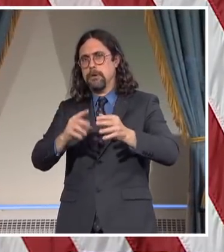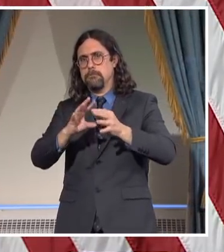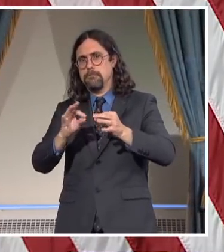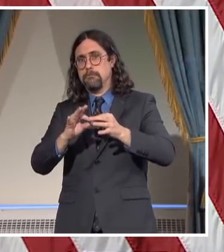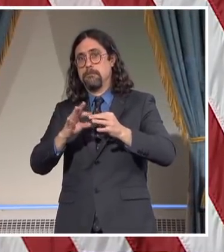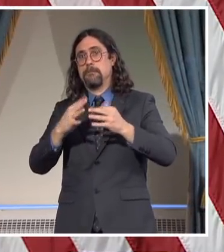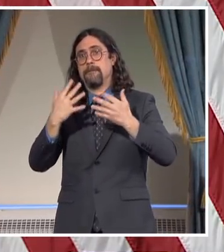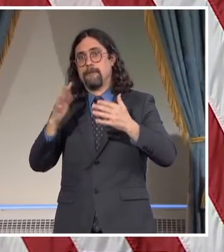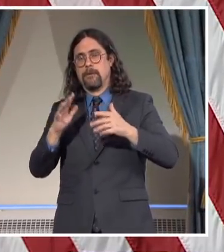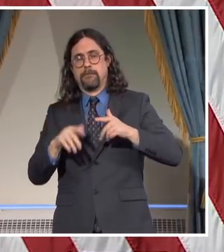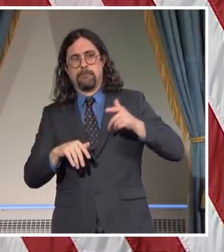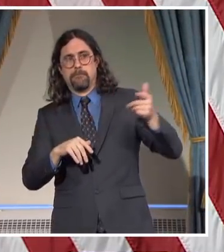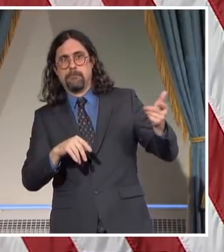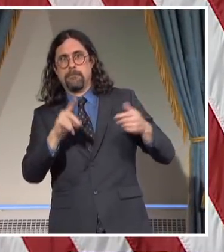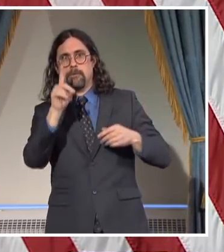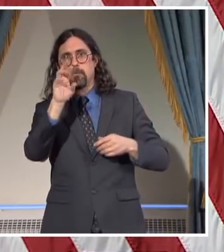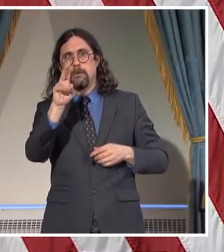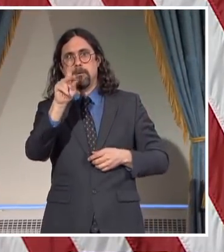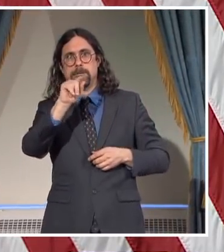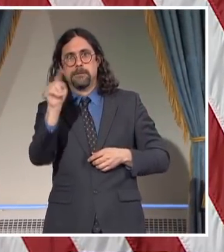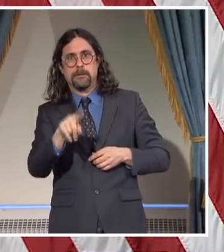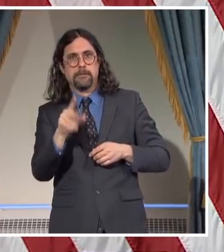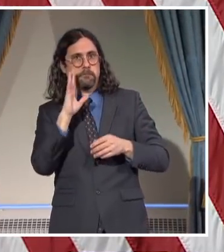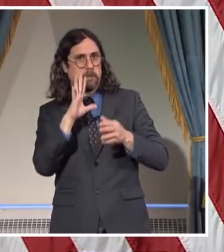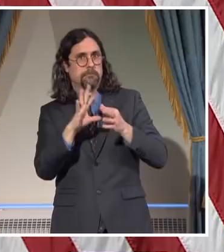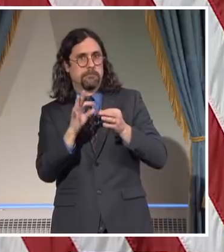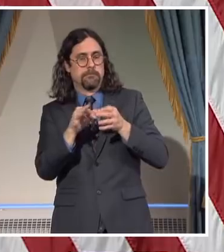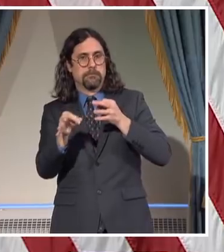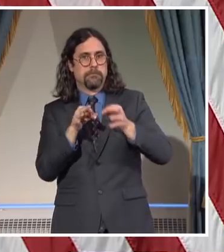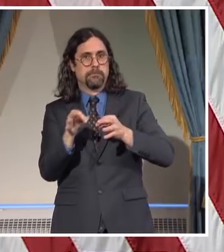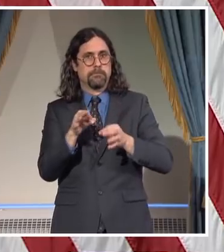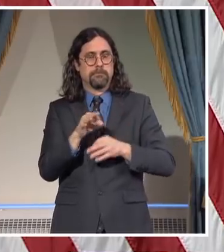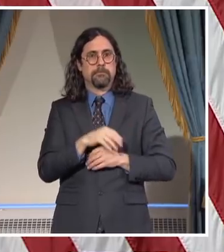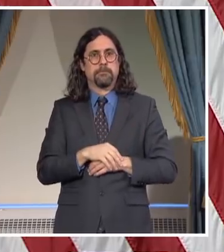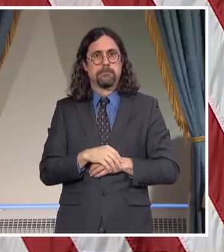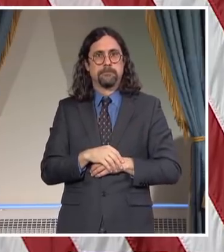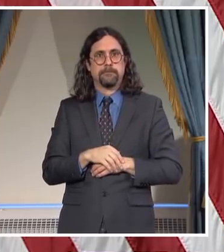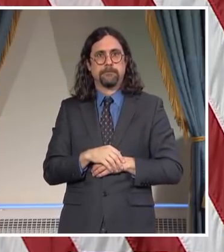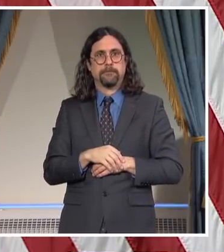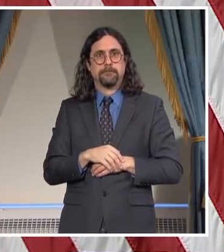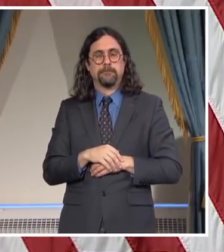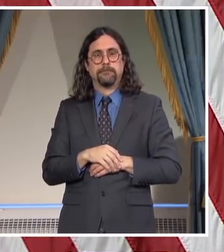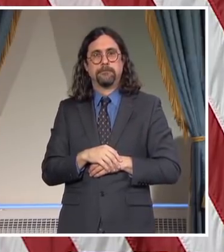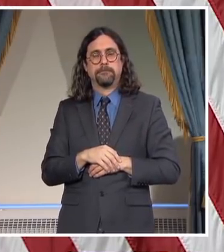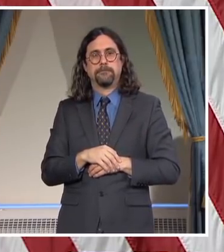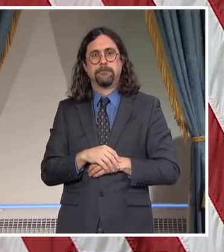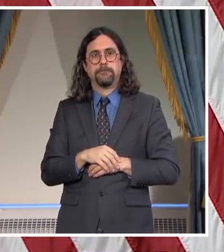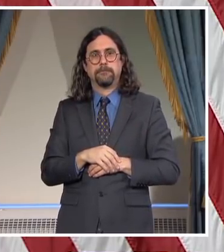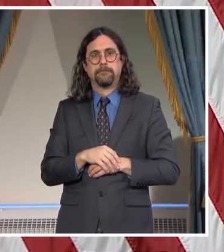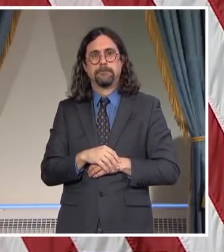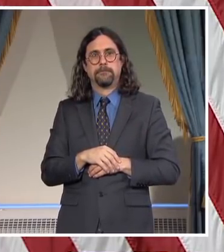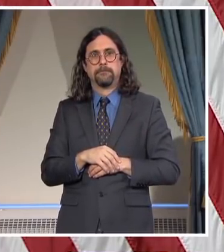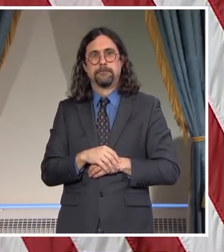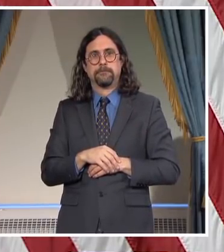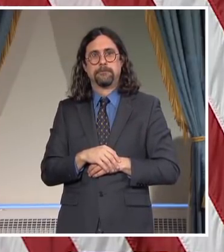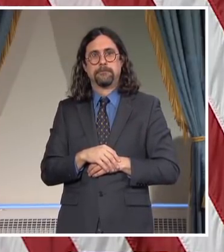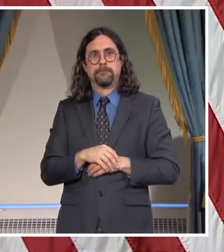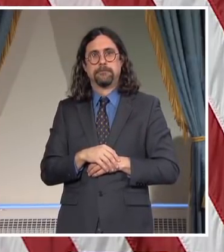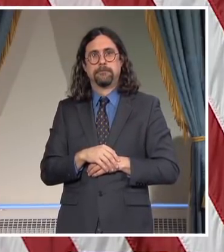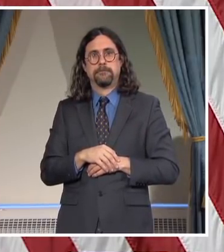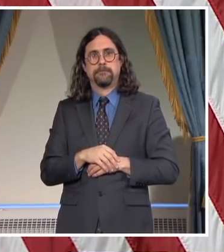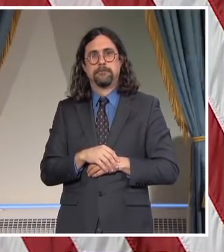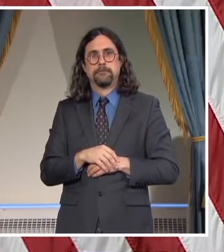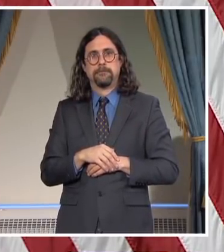he'll speak to it. Okay, so we start with the reality that there's about 6,000 fewer inmates